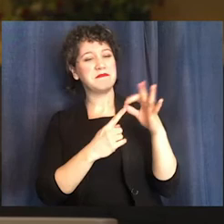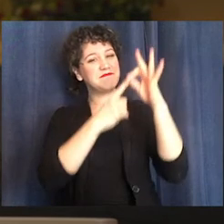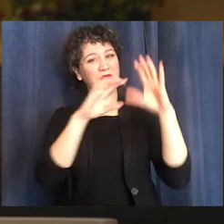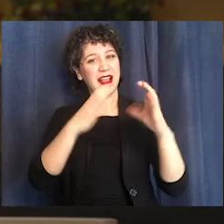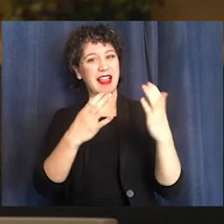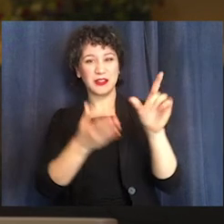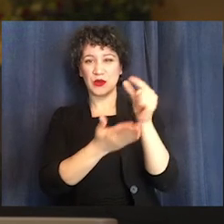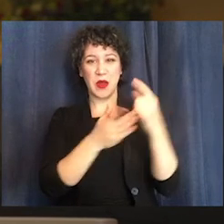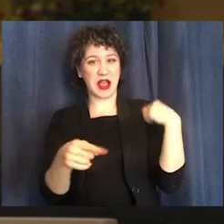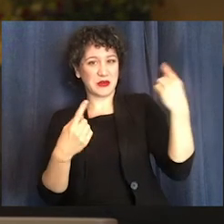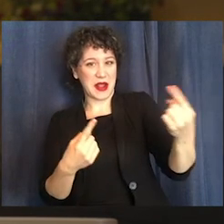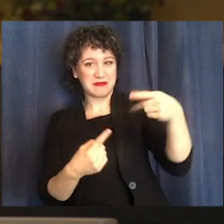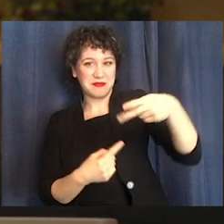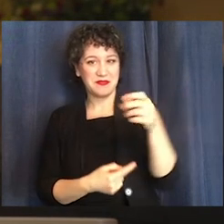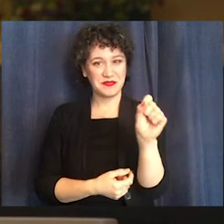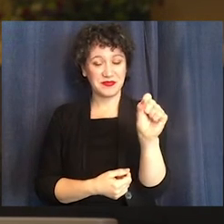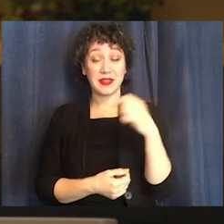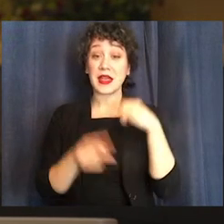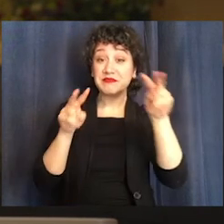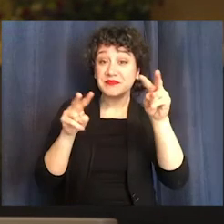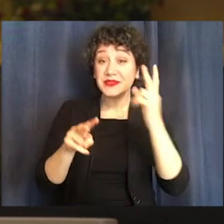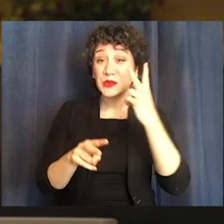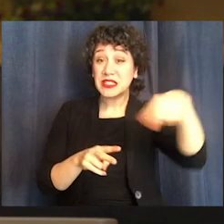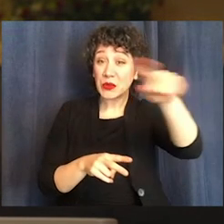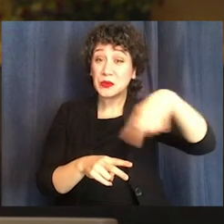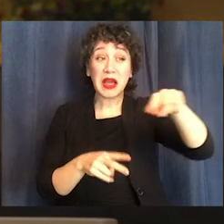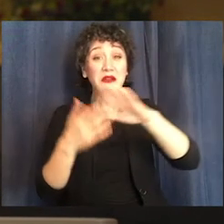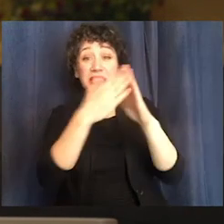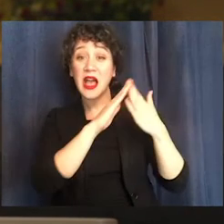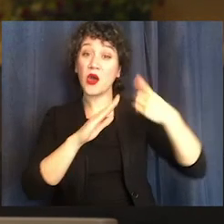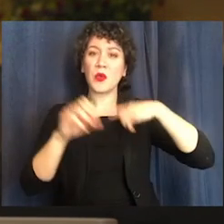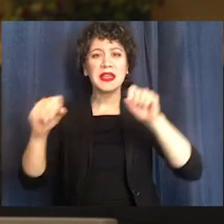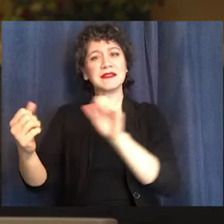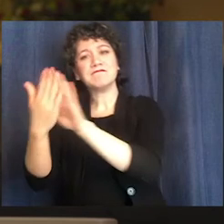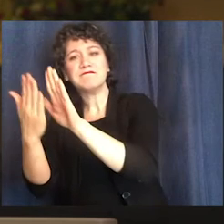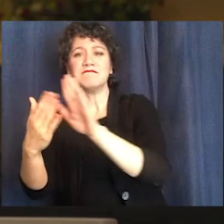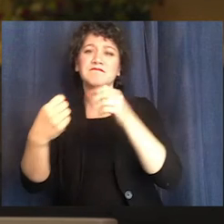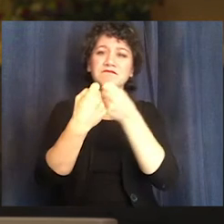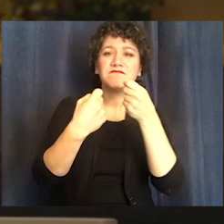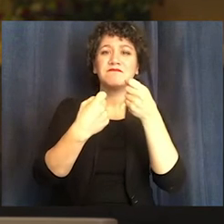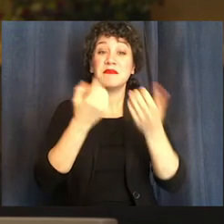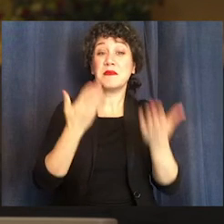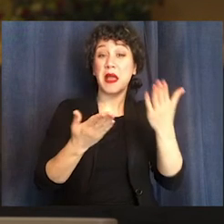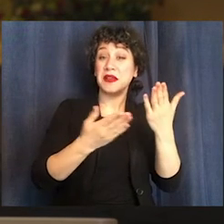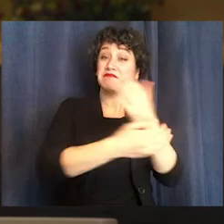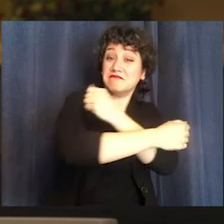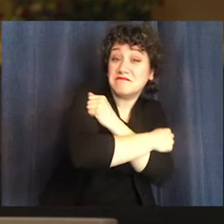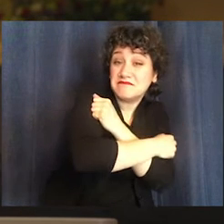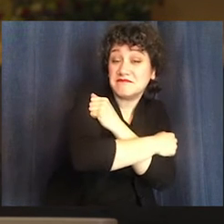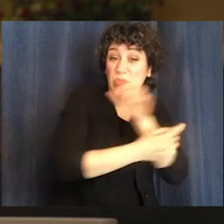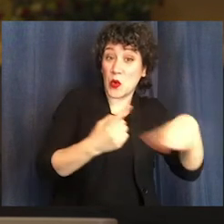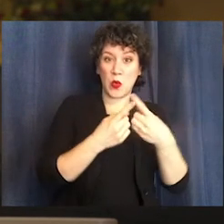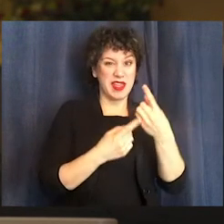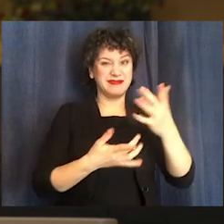High. I look forward to seeing you in town when we can give each other high fives, fist bumps, and maybe a proper hug when this pandemic